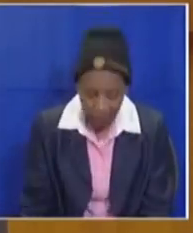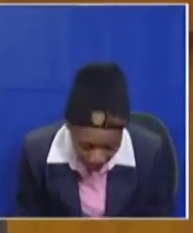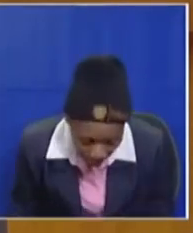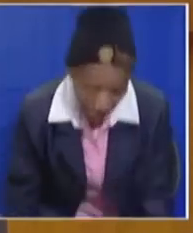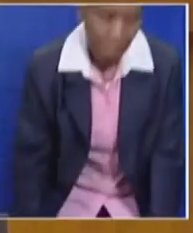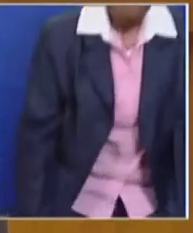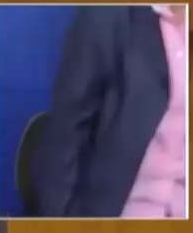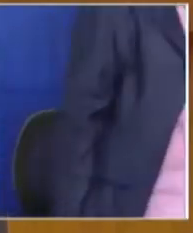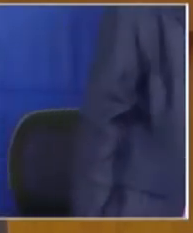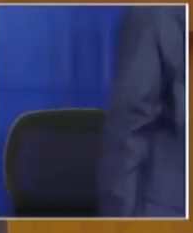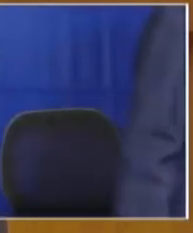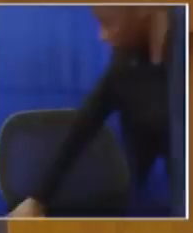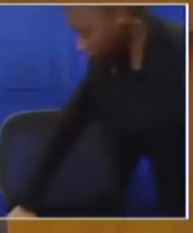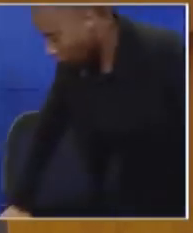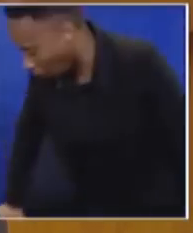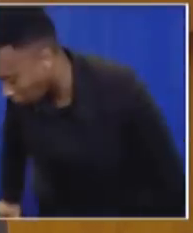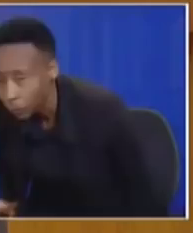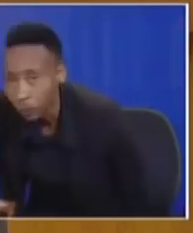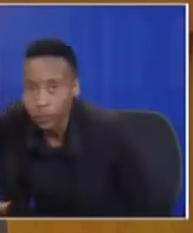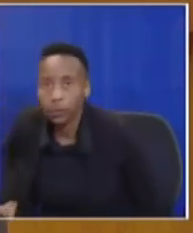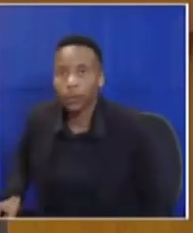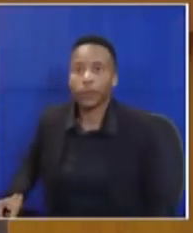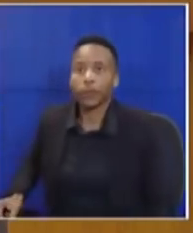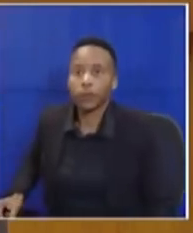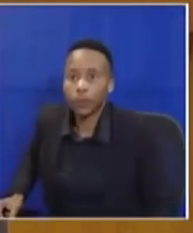I don't think this